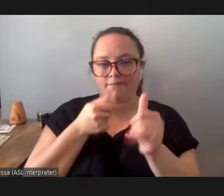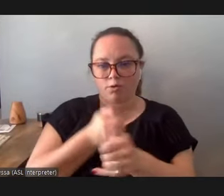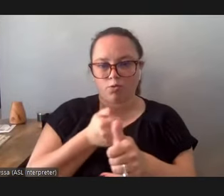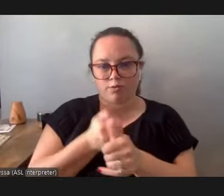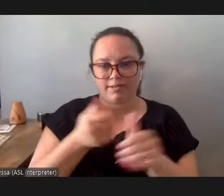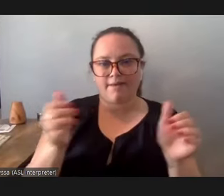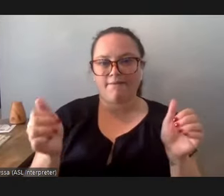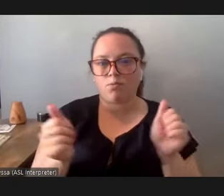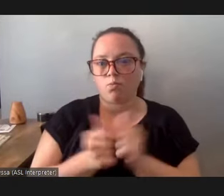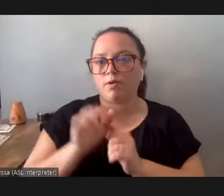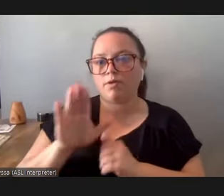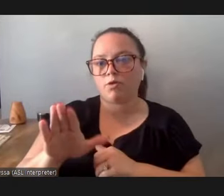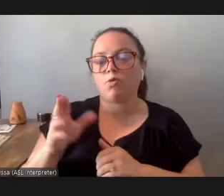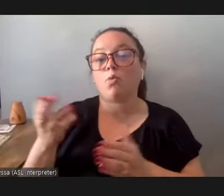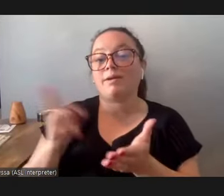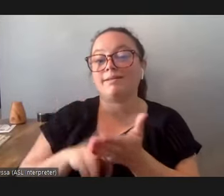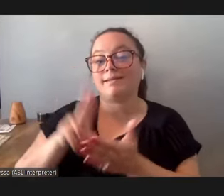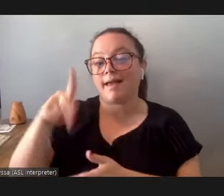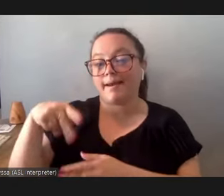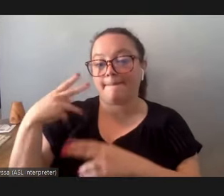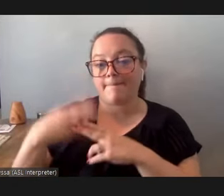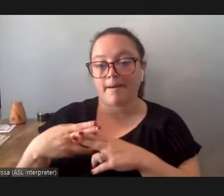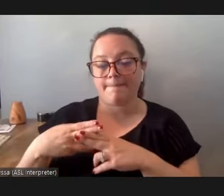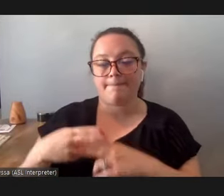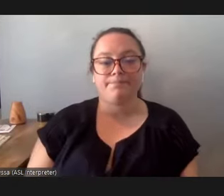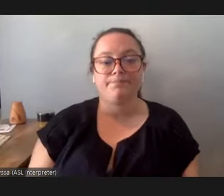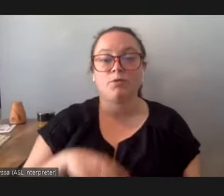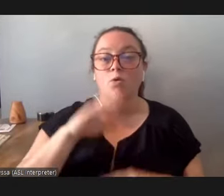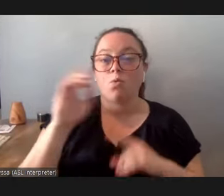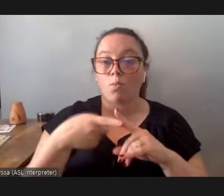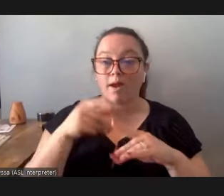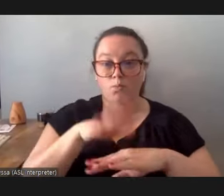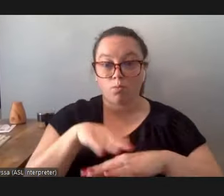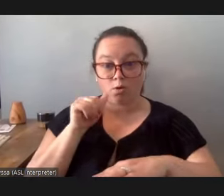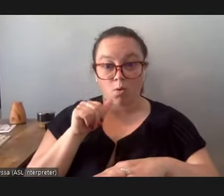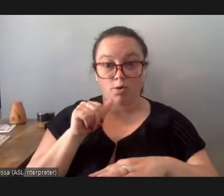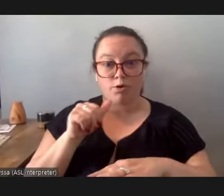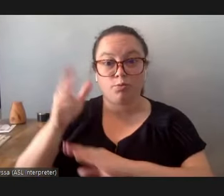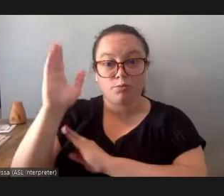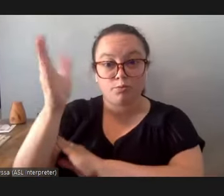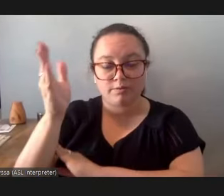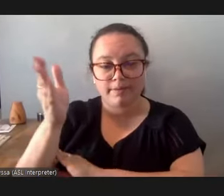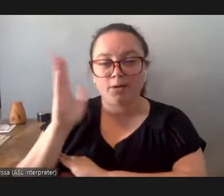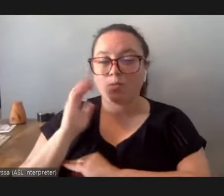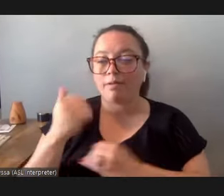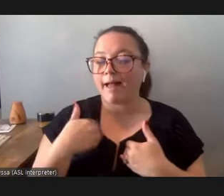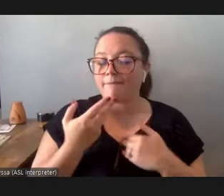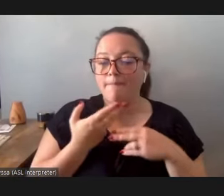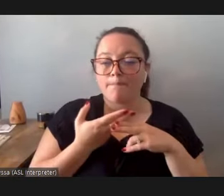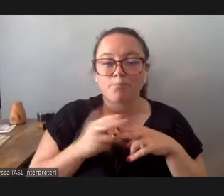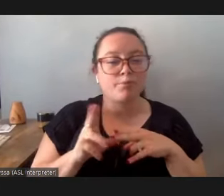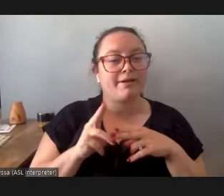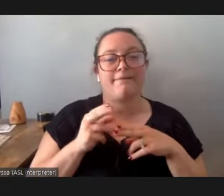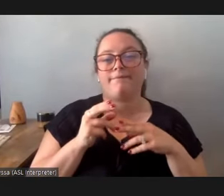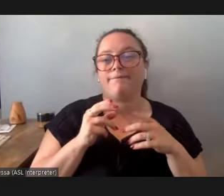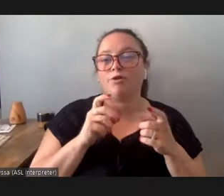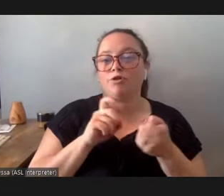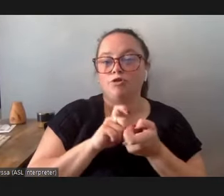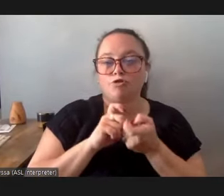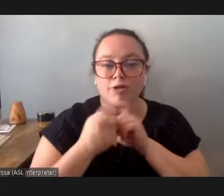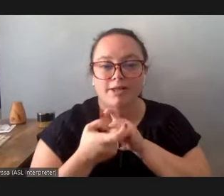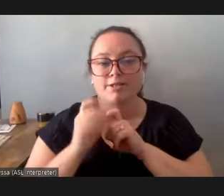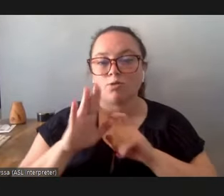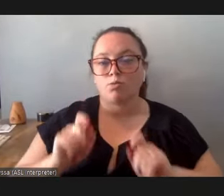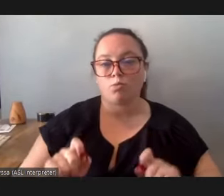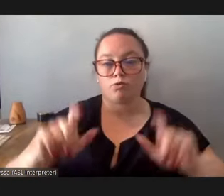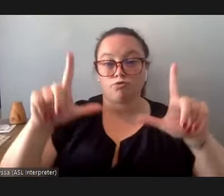up. When you're called on to speak, there will be a brief transition on your screen. Please make sure that once your screen updates,